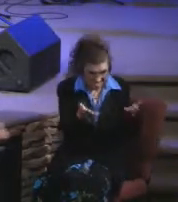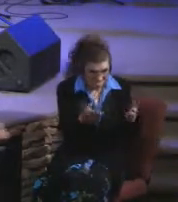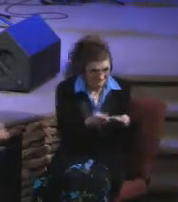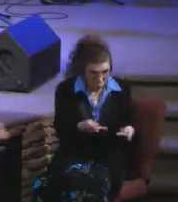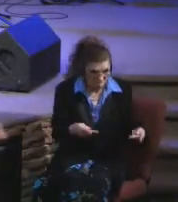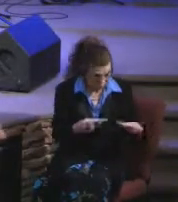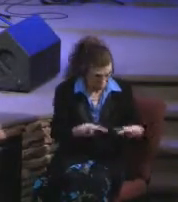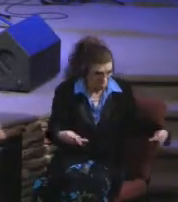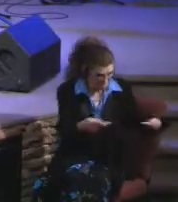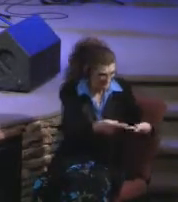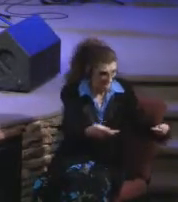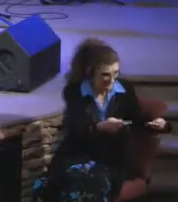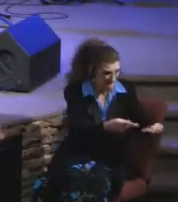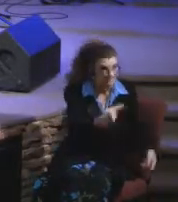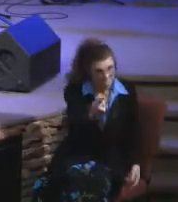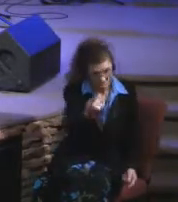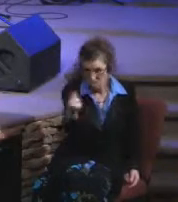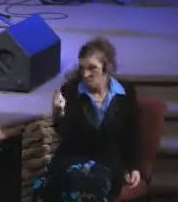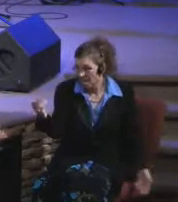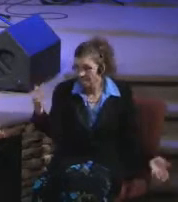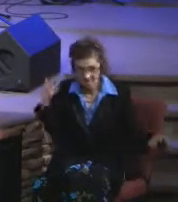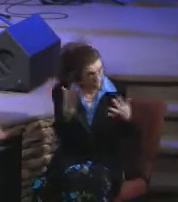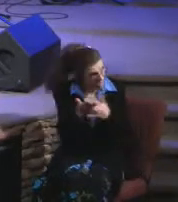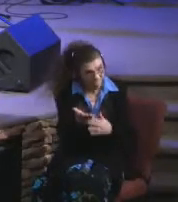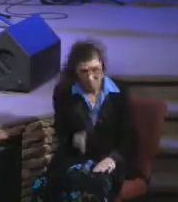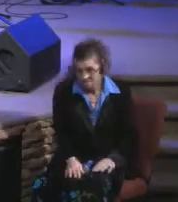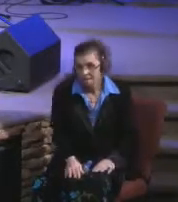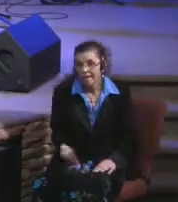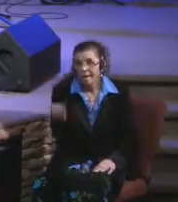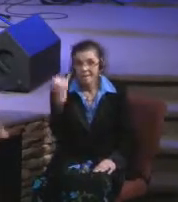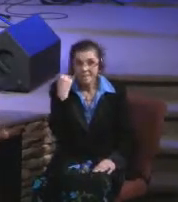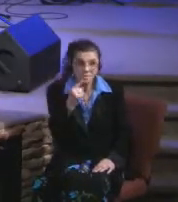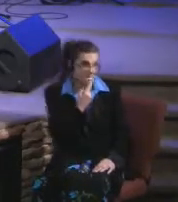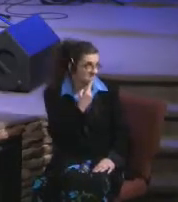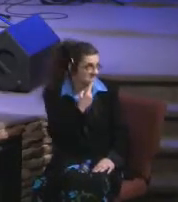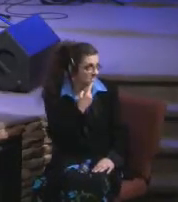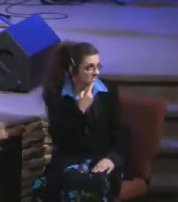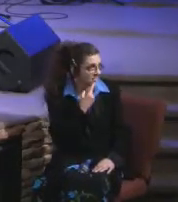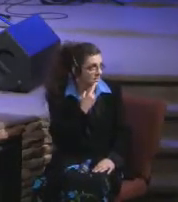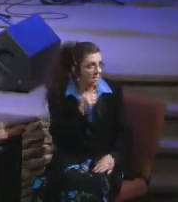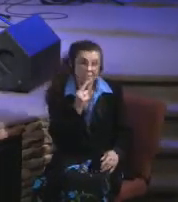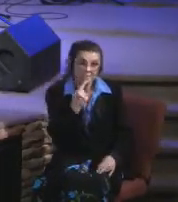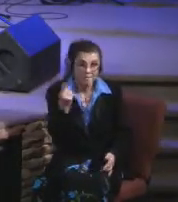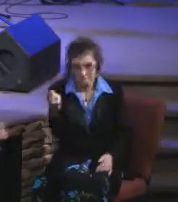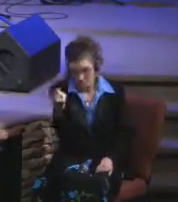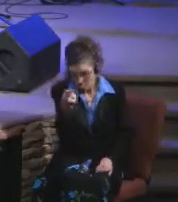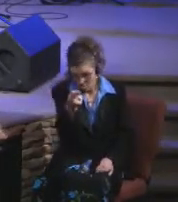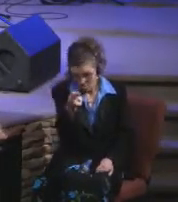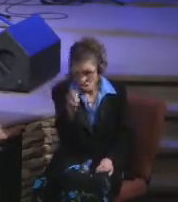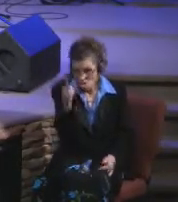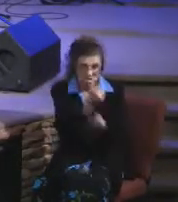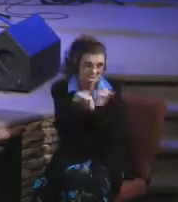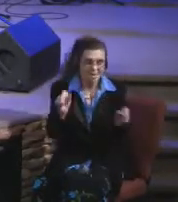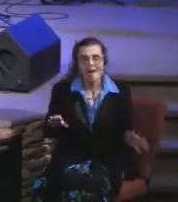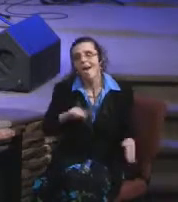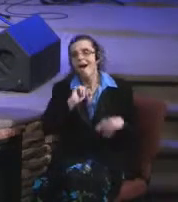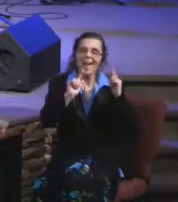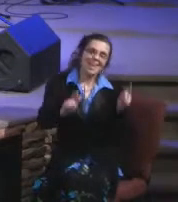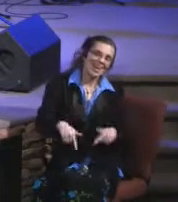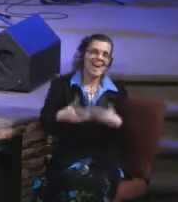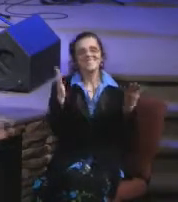hard places that you and I are going to have to go through. Just because if anybody told you, I know you've heard this a million times, but if anybody ever told you that when you get saved, all of life